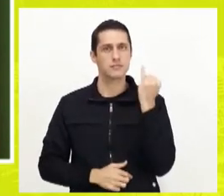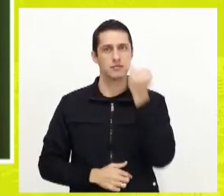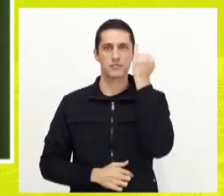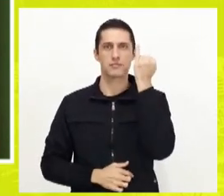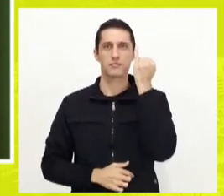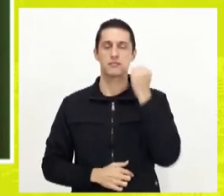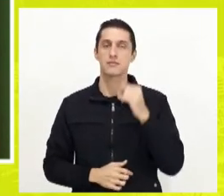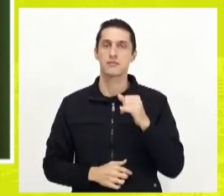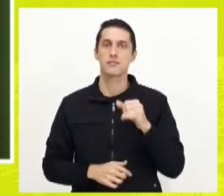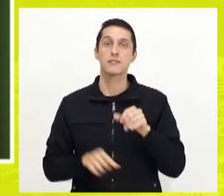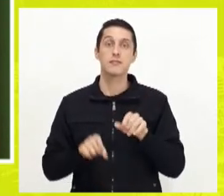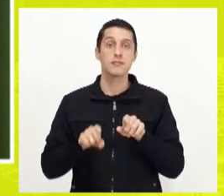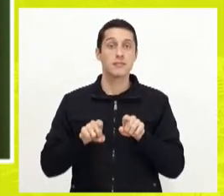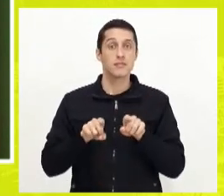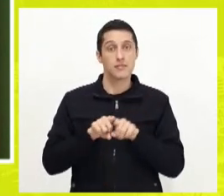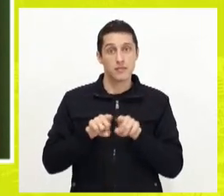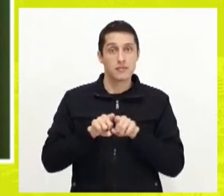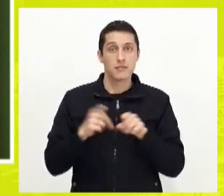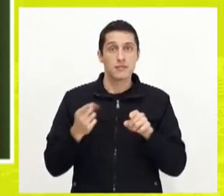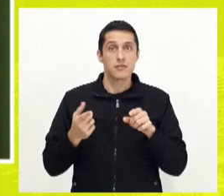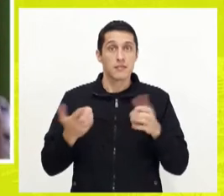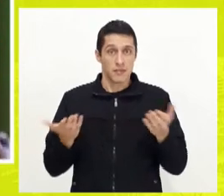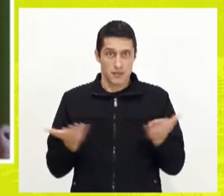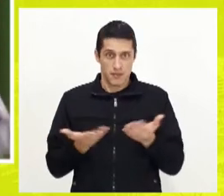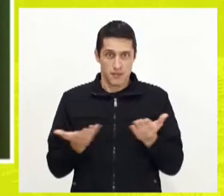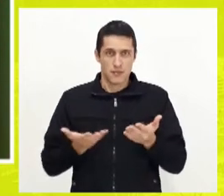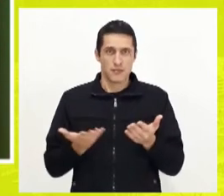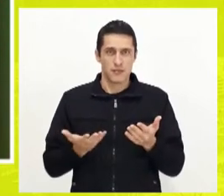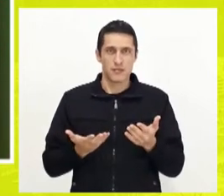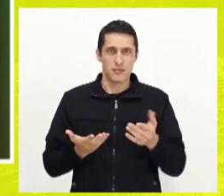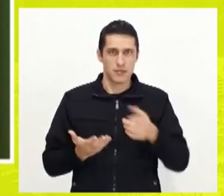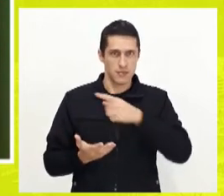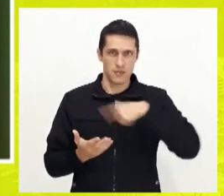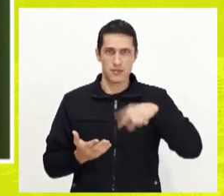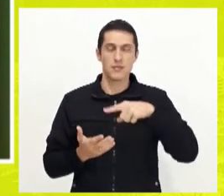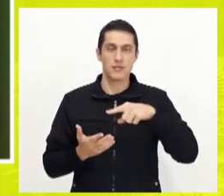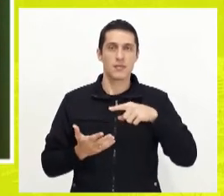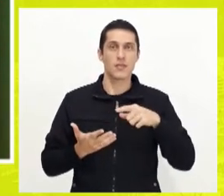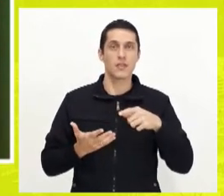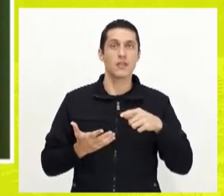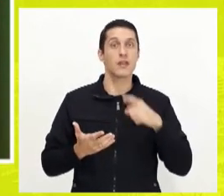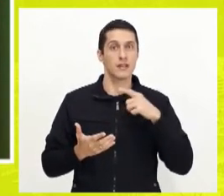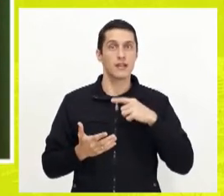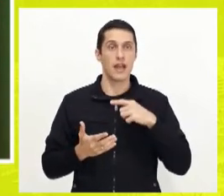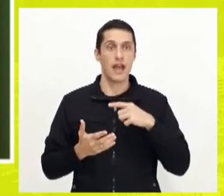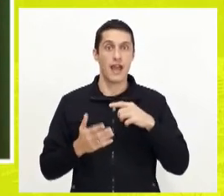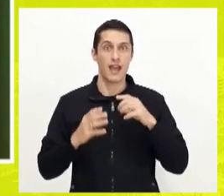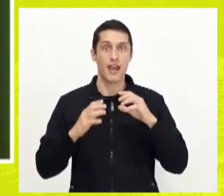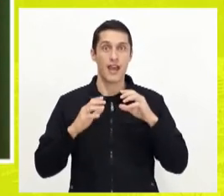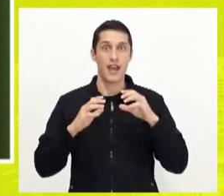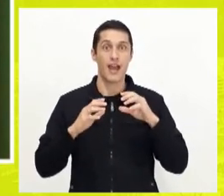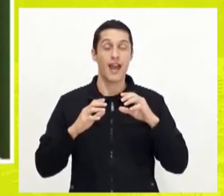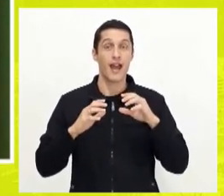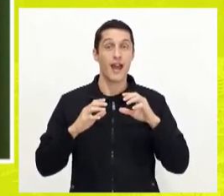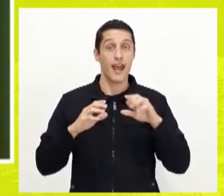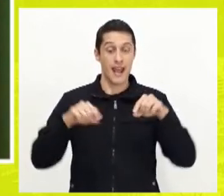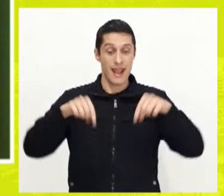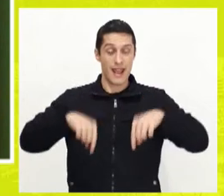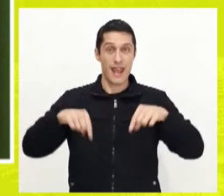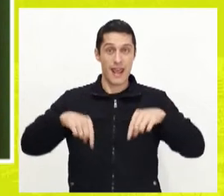maybe at this point uh having this conference uh held by